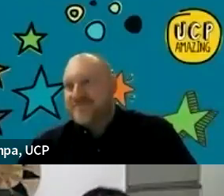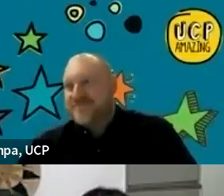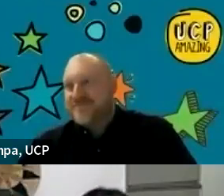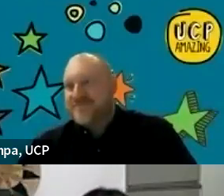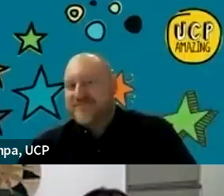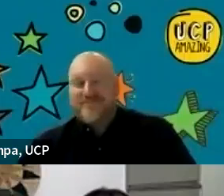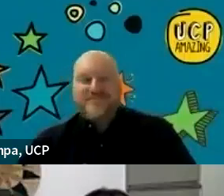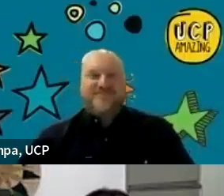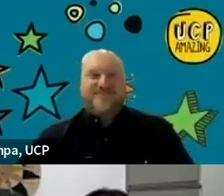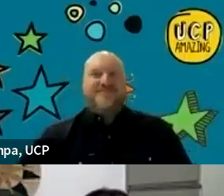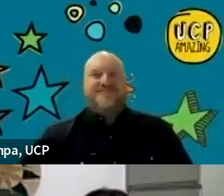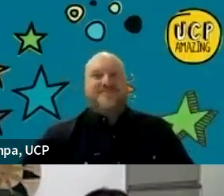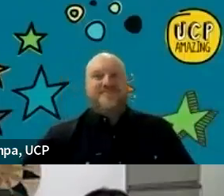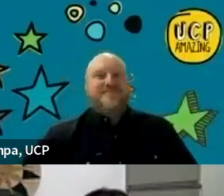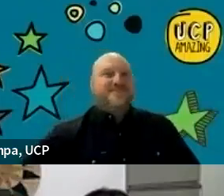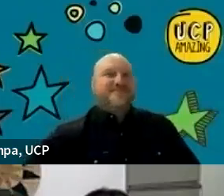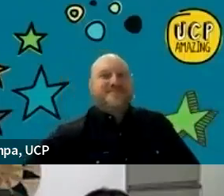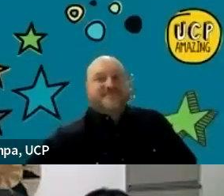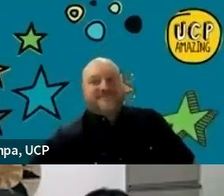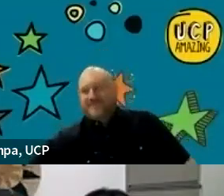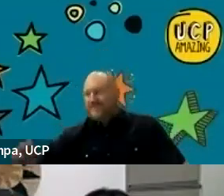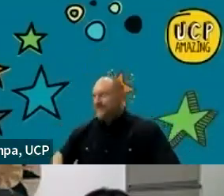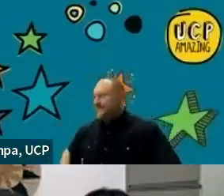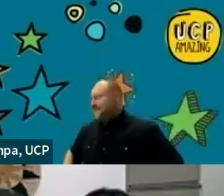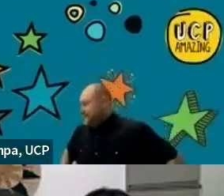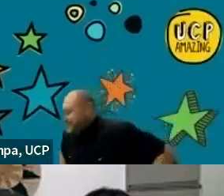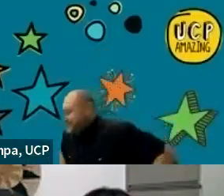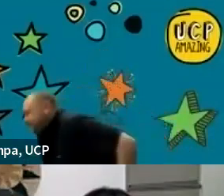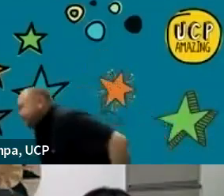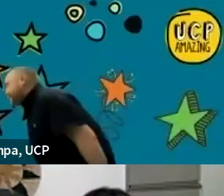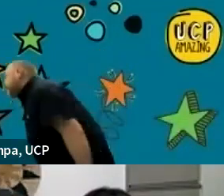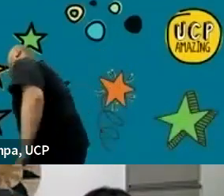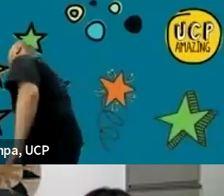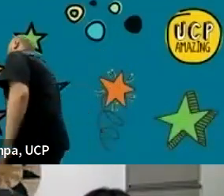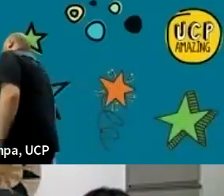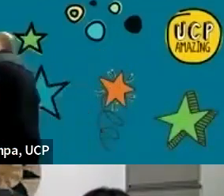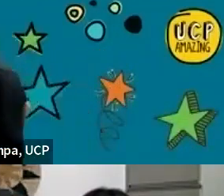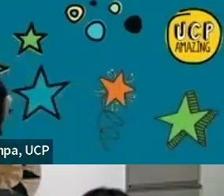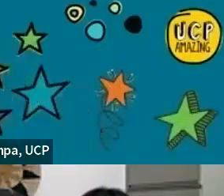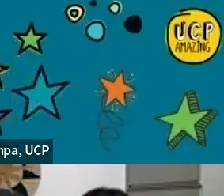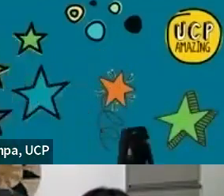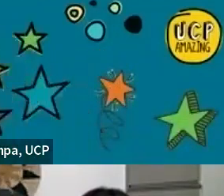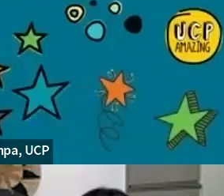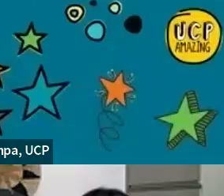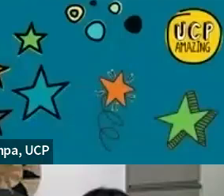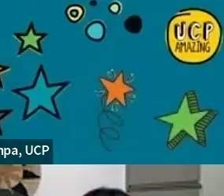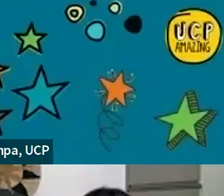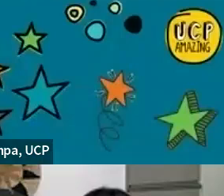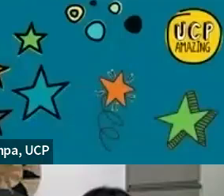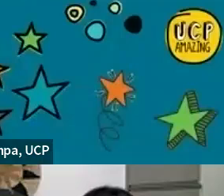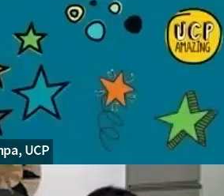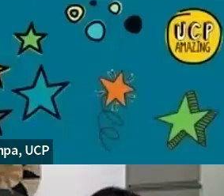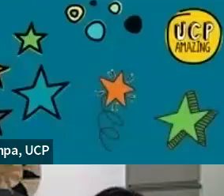we are providing training. We've already trained our staff. We have last month we offered a training to clients and